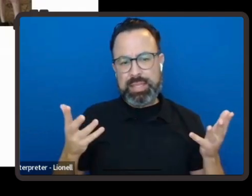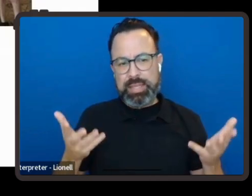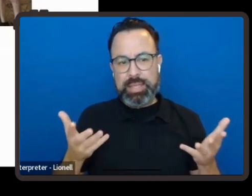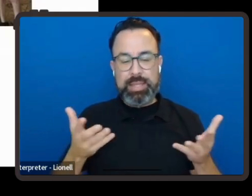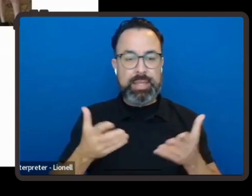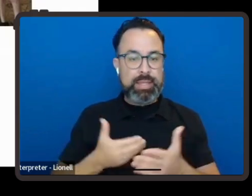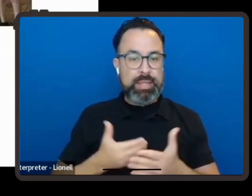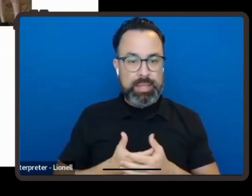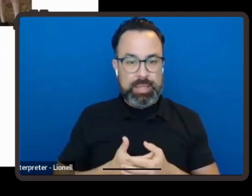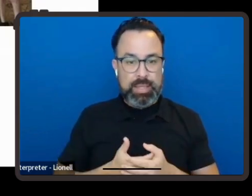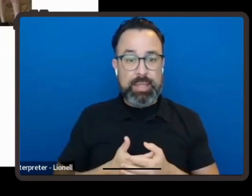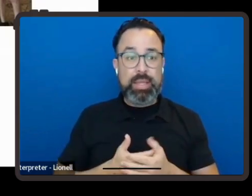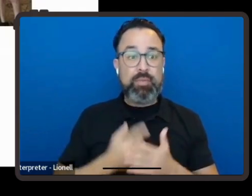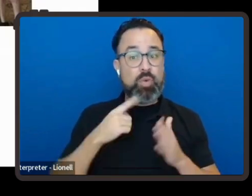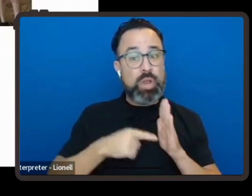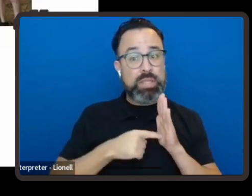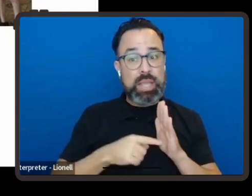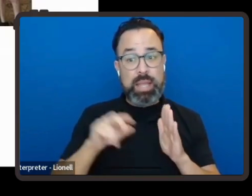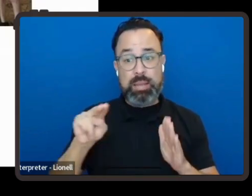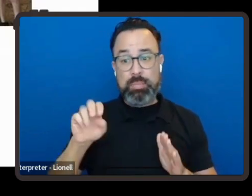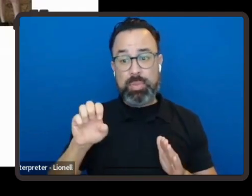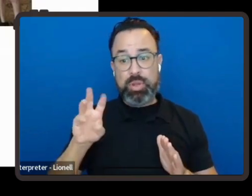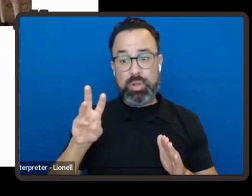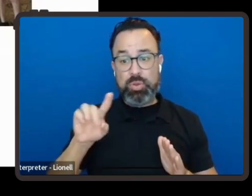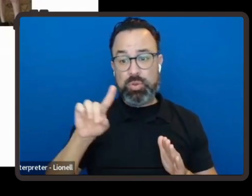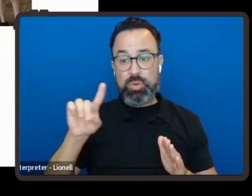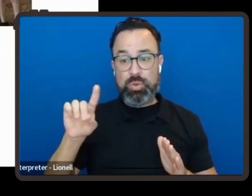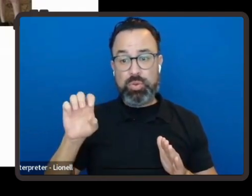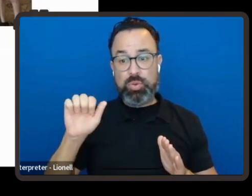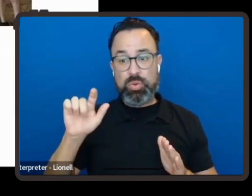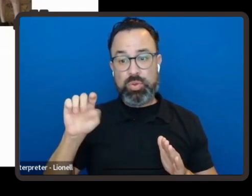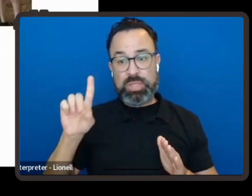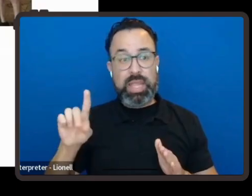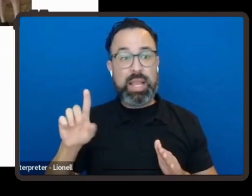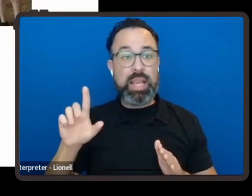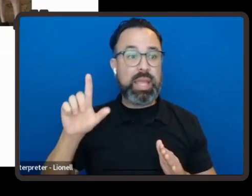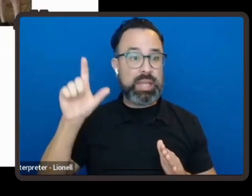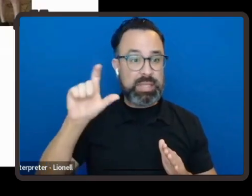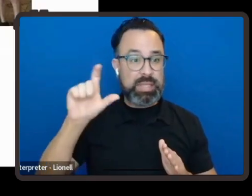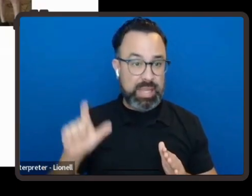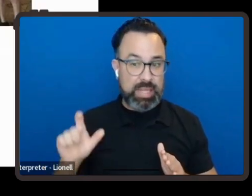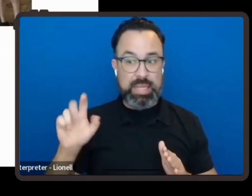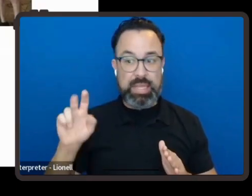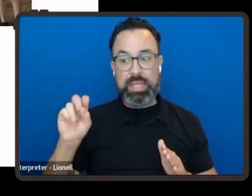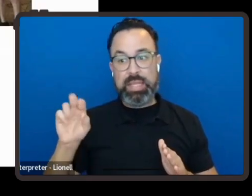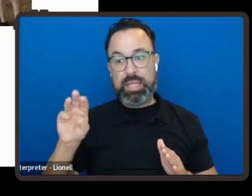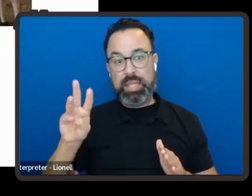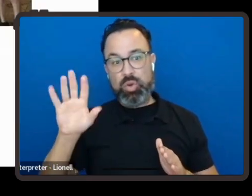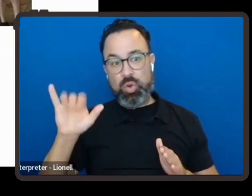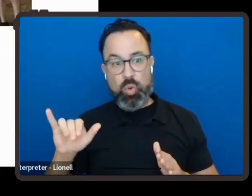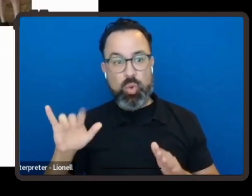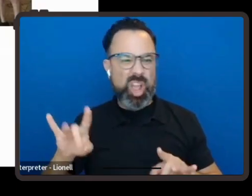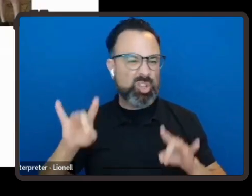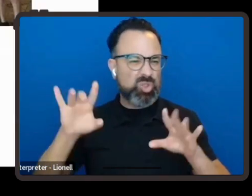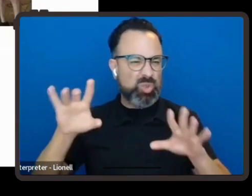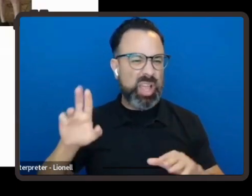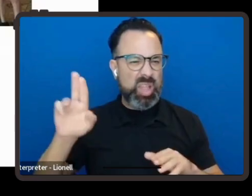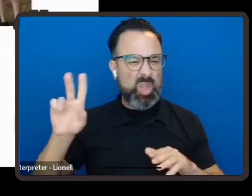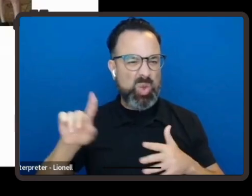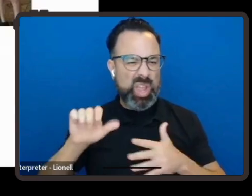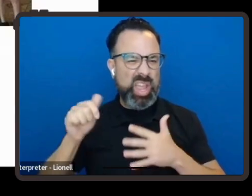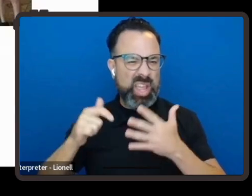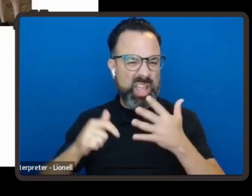answers from New Zealand, Italy, Norway, the Netherlands, Ireland, Australia, and UK. And